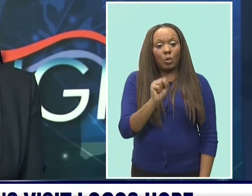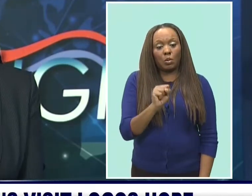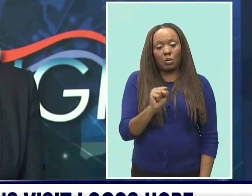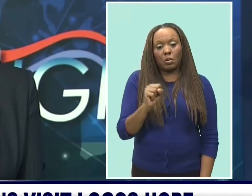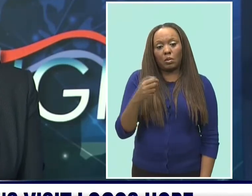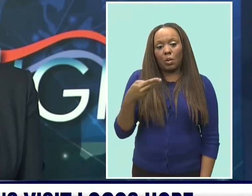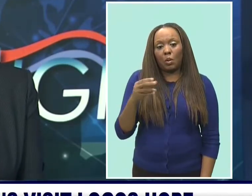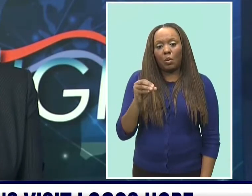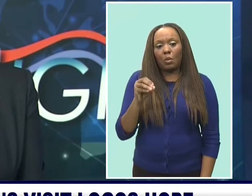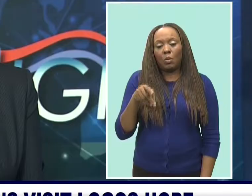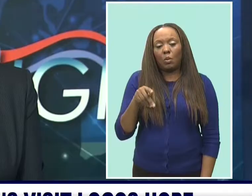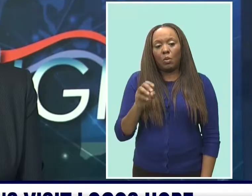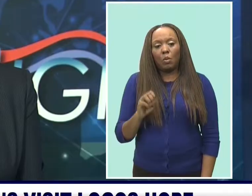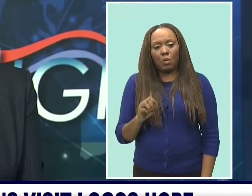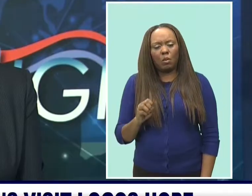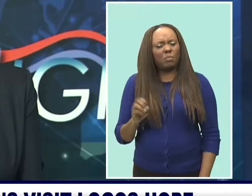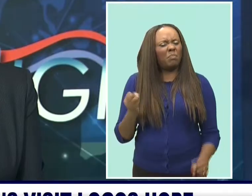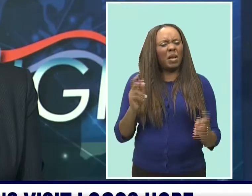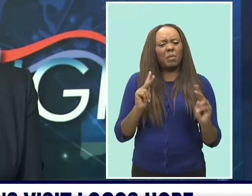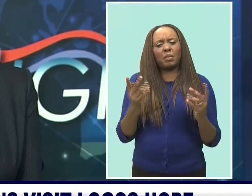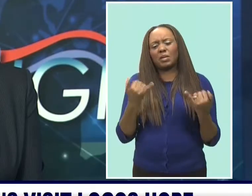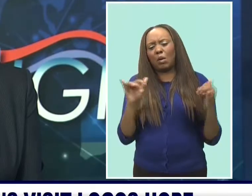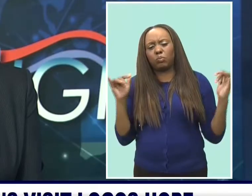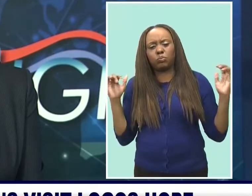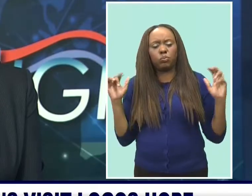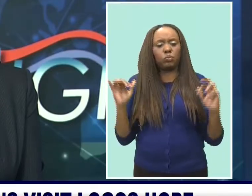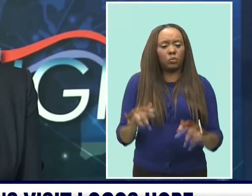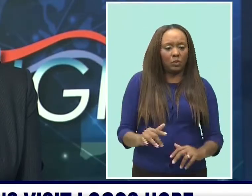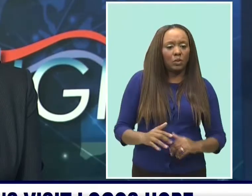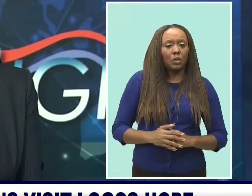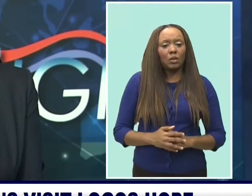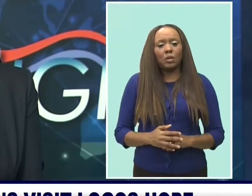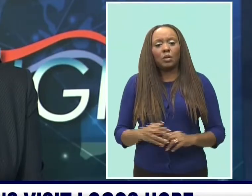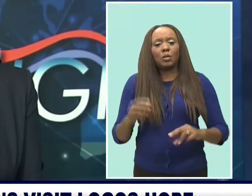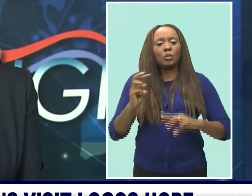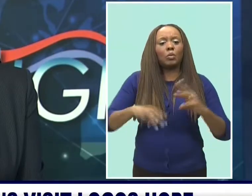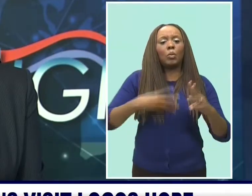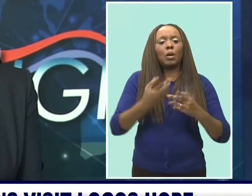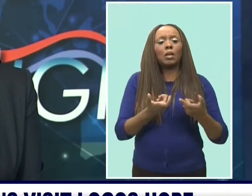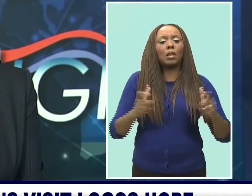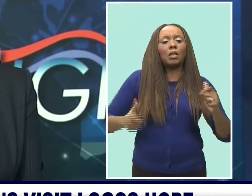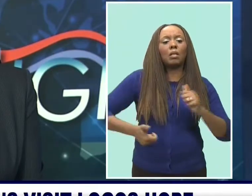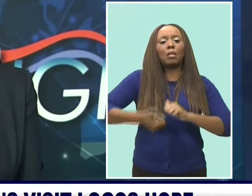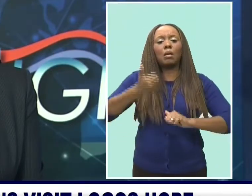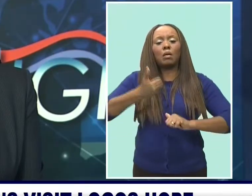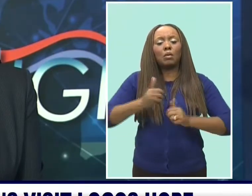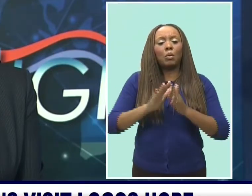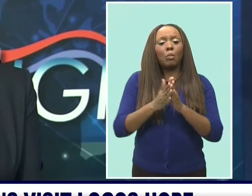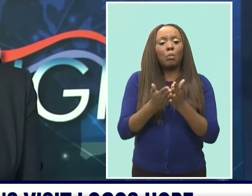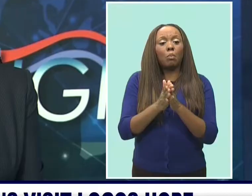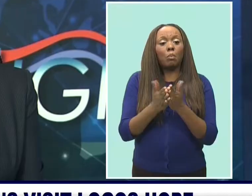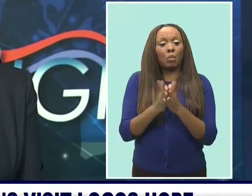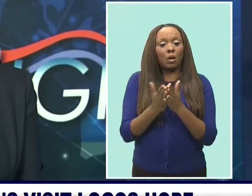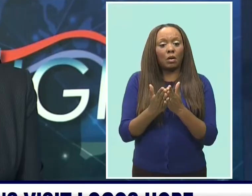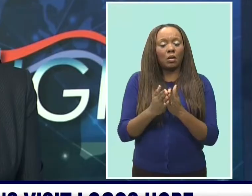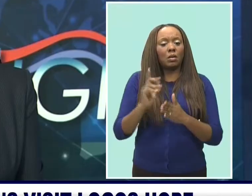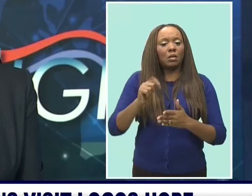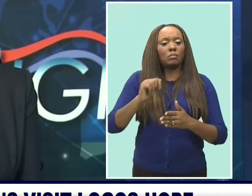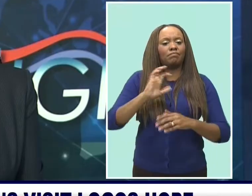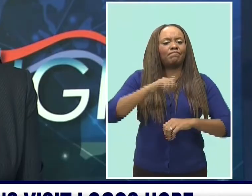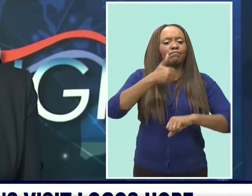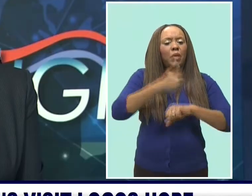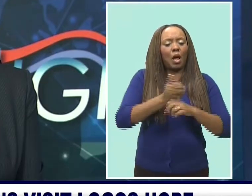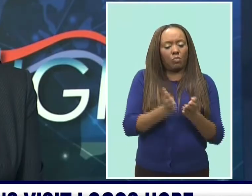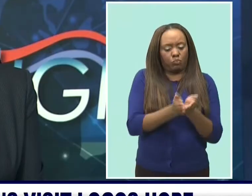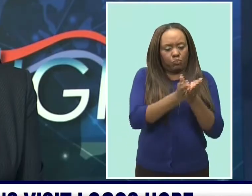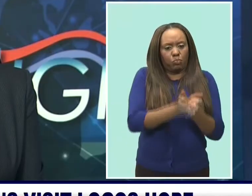of Barbadians during its week-long stay here. Now, the vessel, regarded as the world's largest floating book fair, was originally scheduled to berth